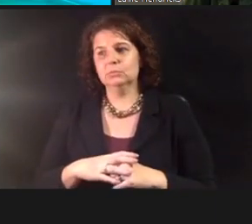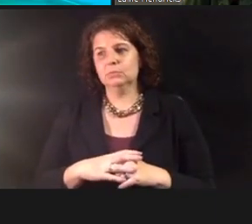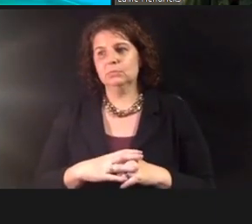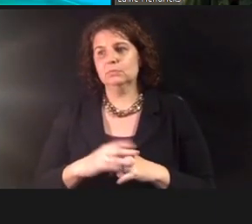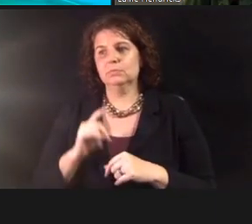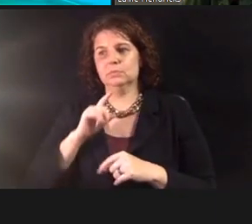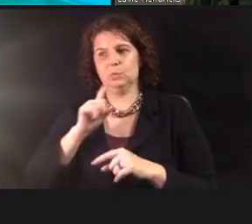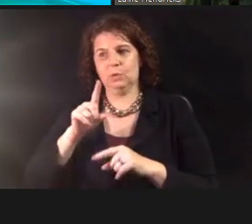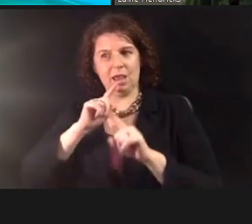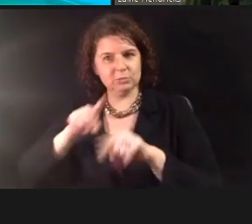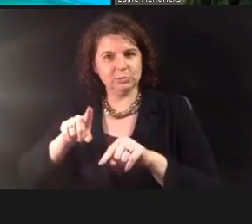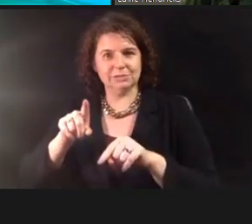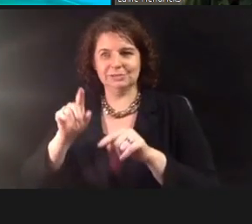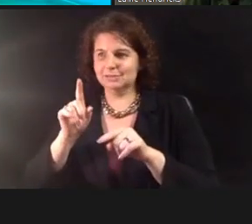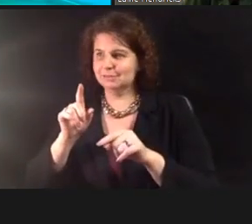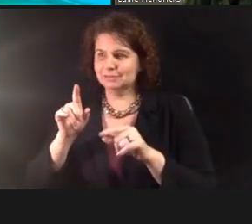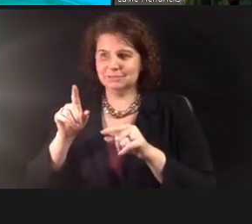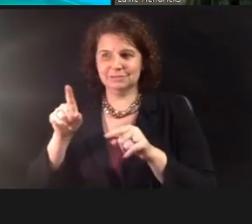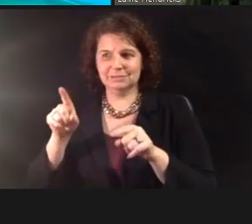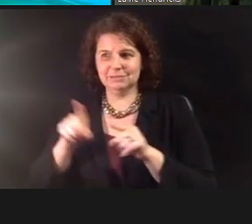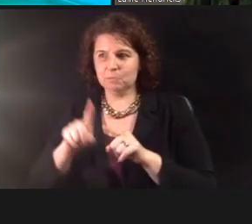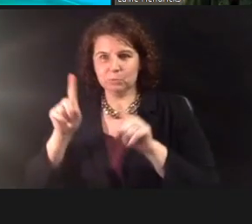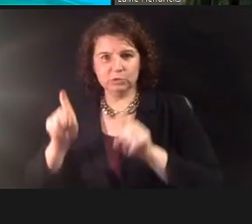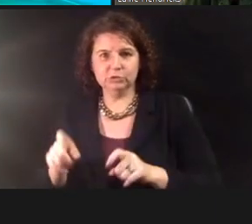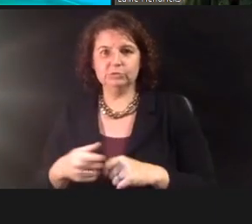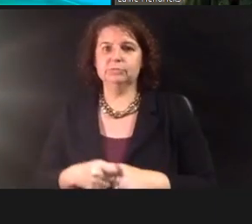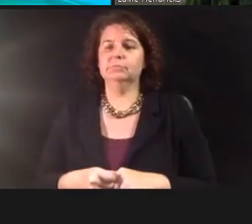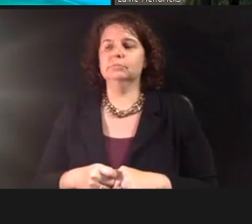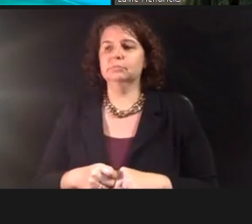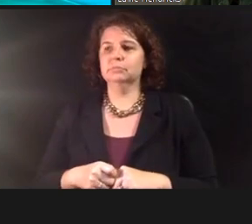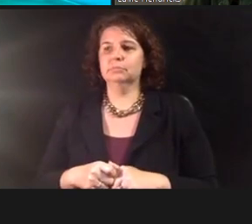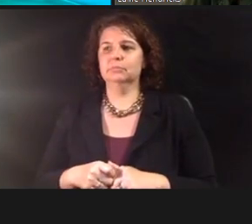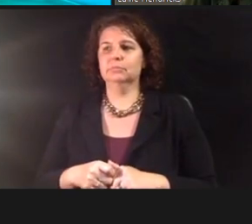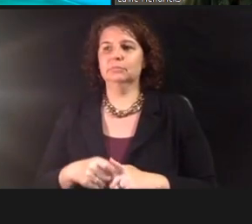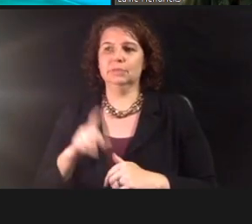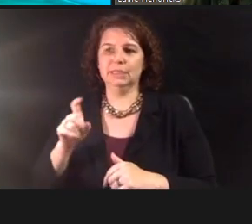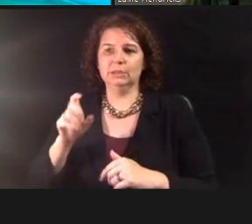covering our faces and respecting the physical distance.